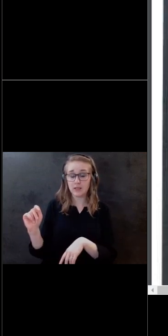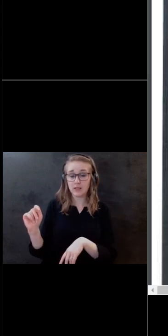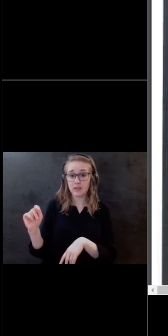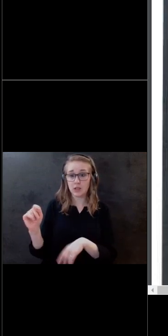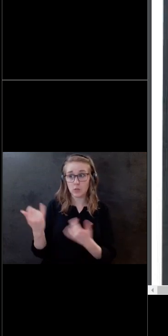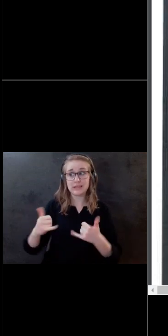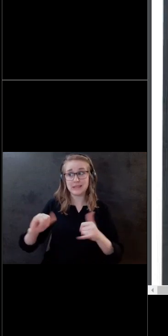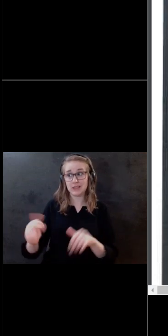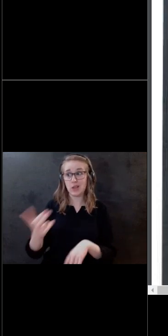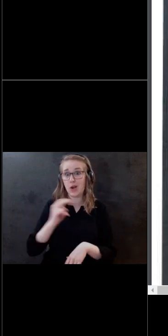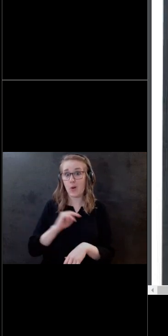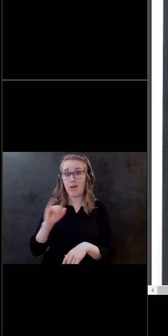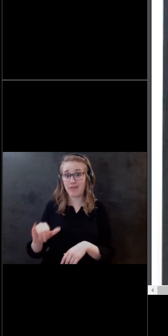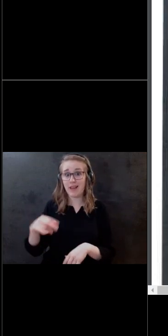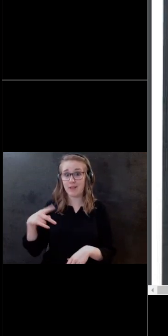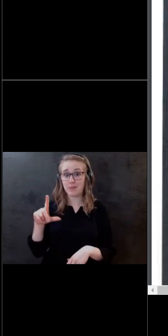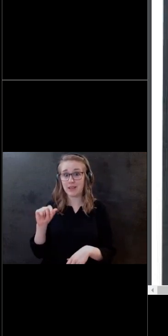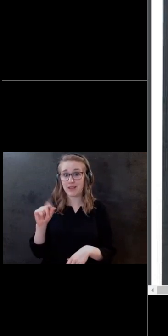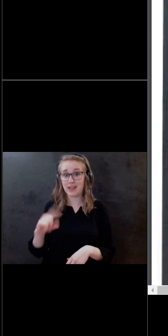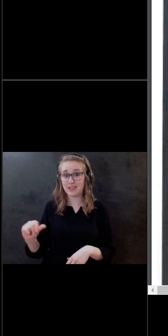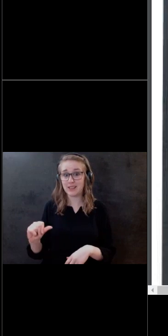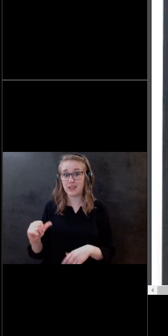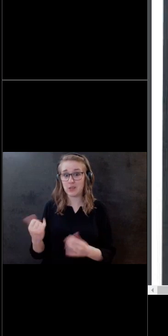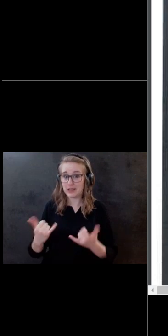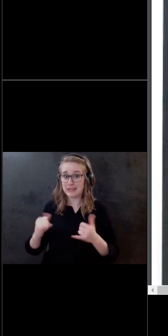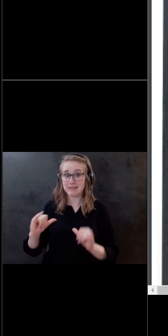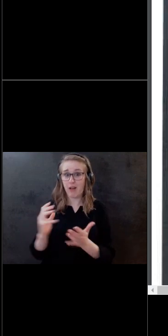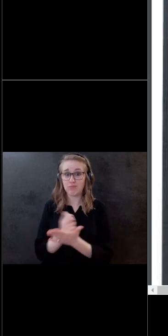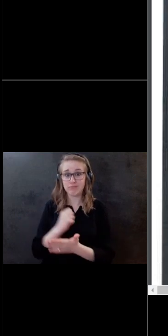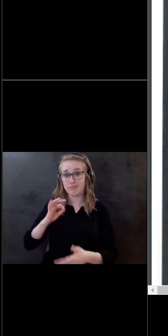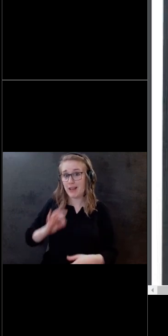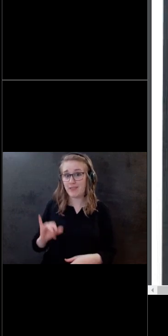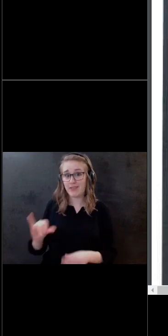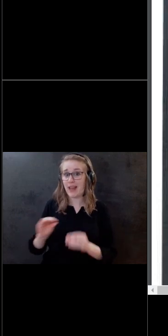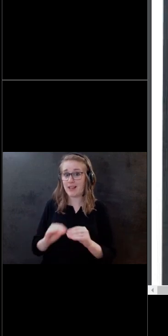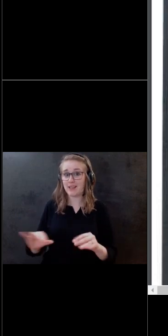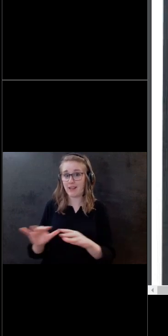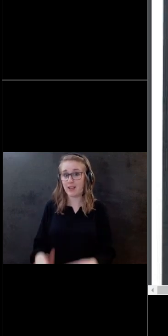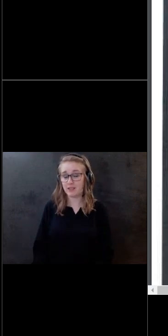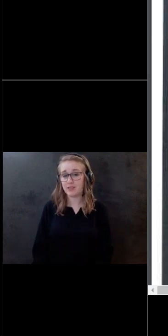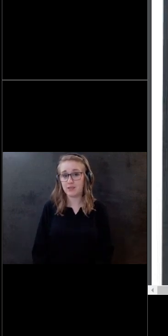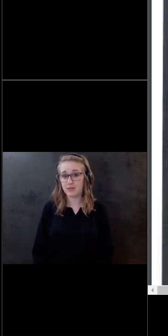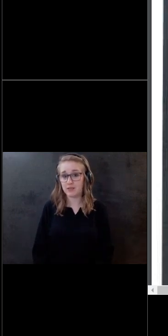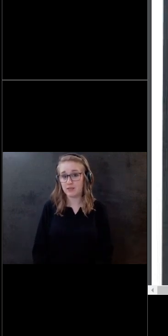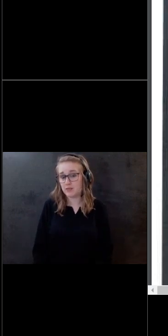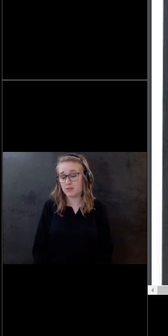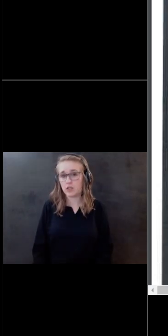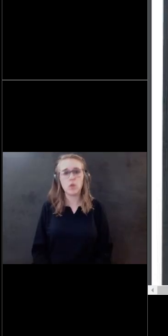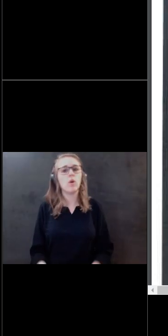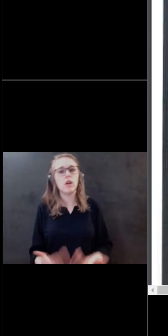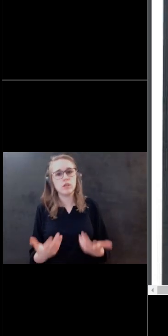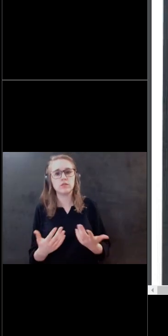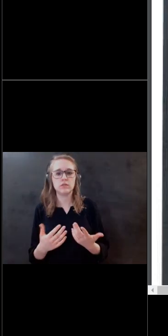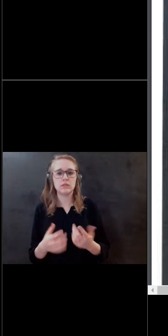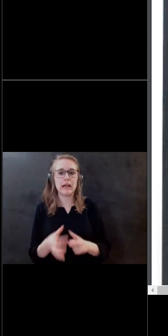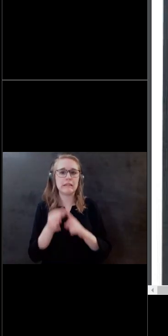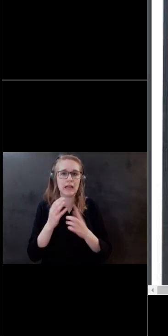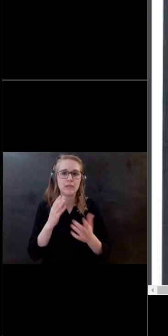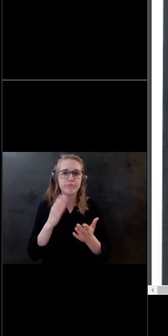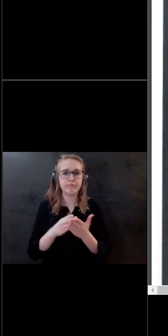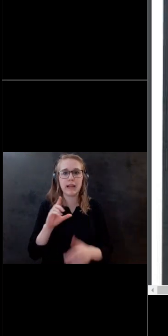still own that plaza, and we get the benefits of that land. Right, unless we pursue litigation. Which